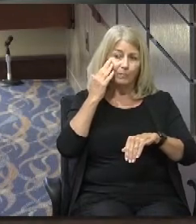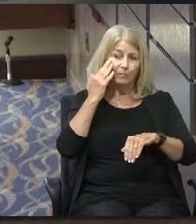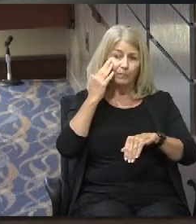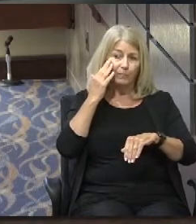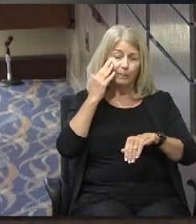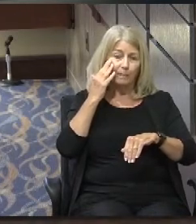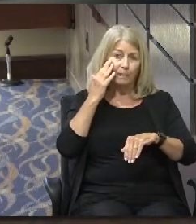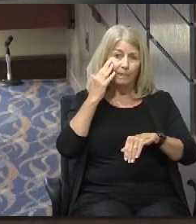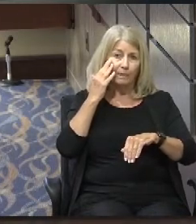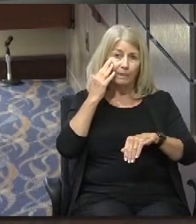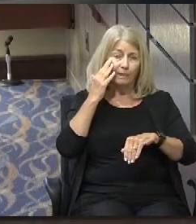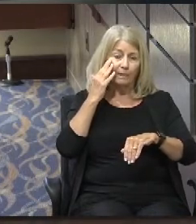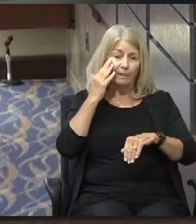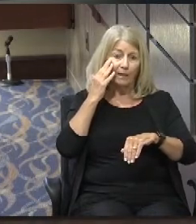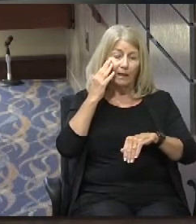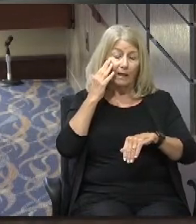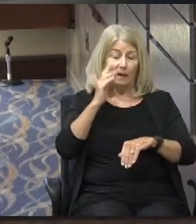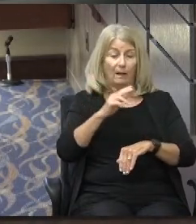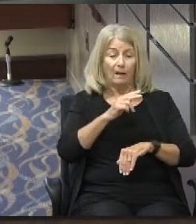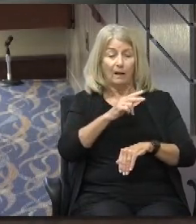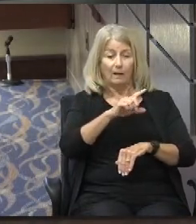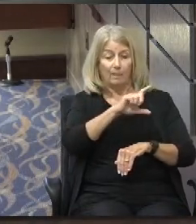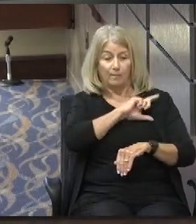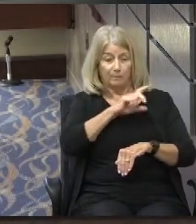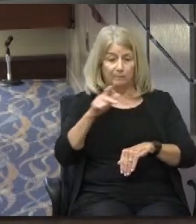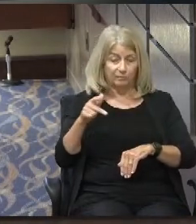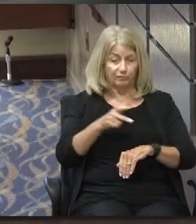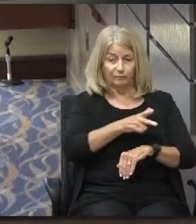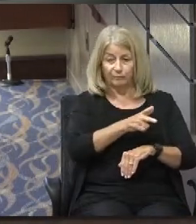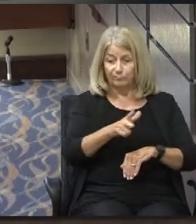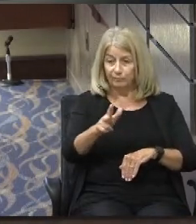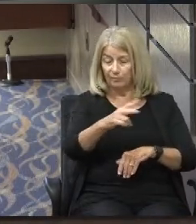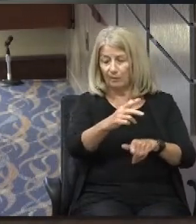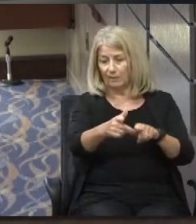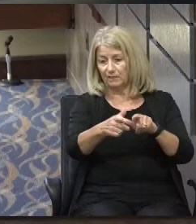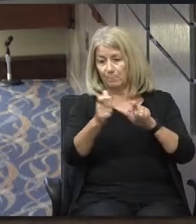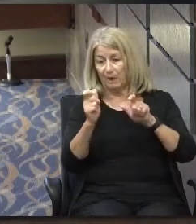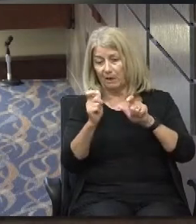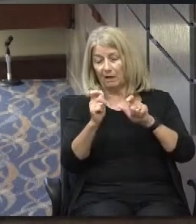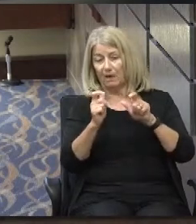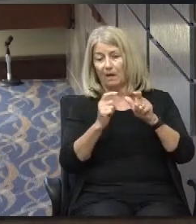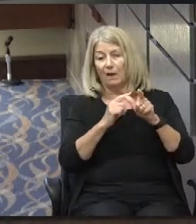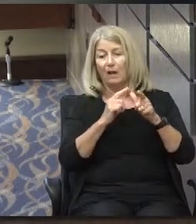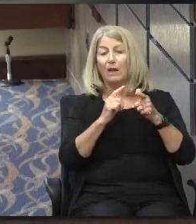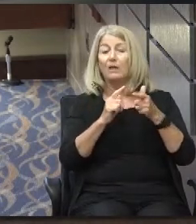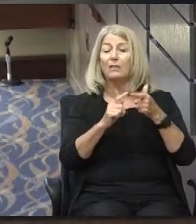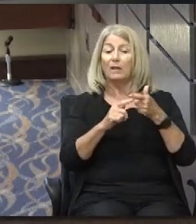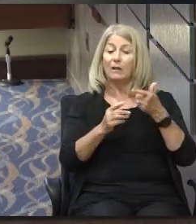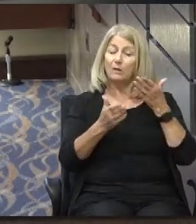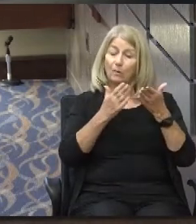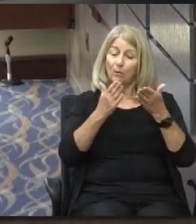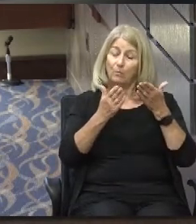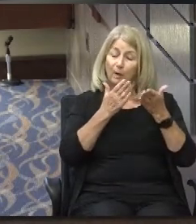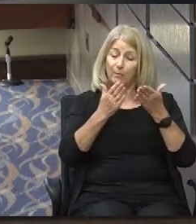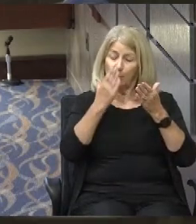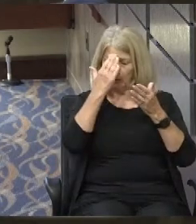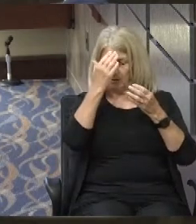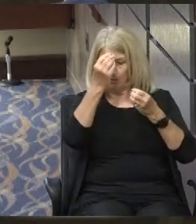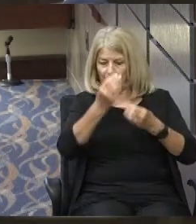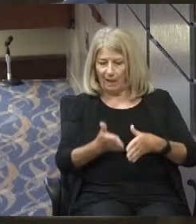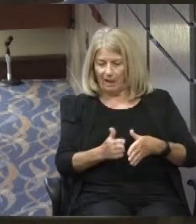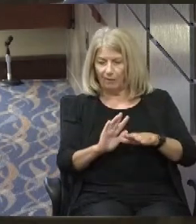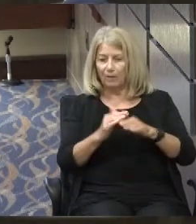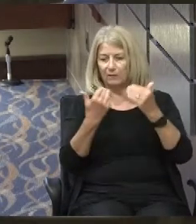vigilant patrolling of speeding, then a little more likely to obey that. And then I